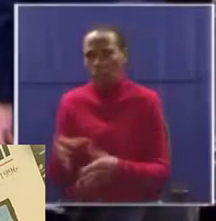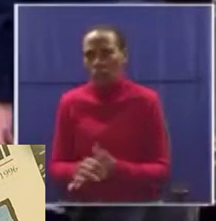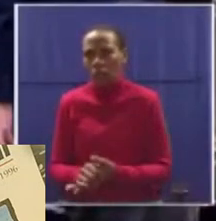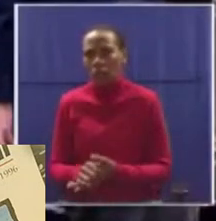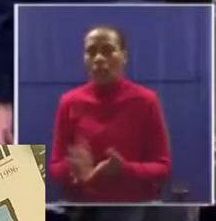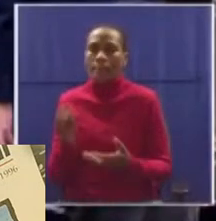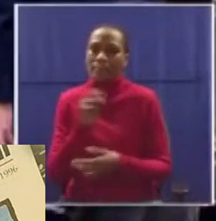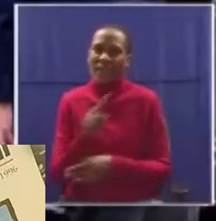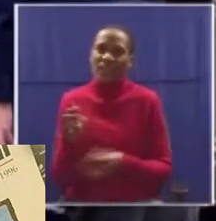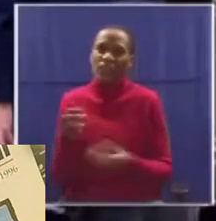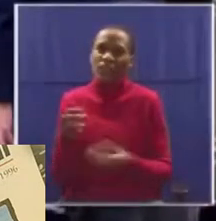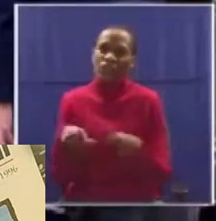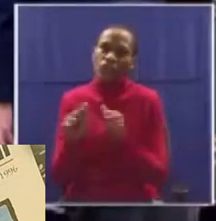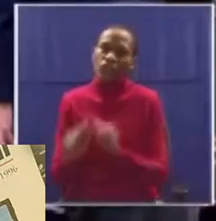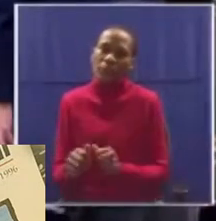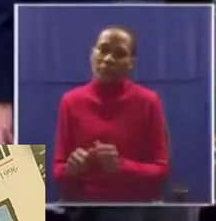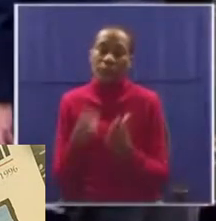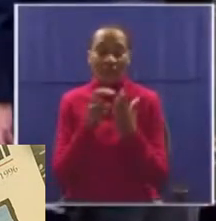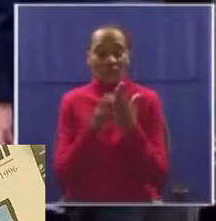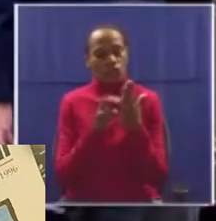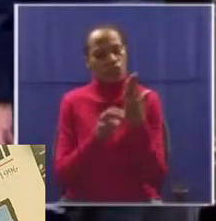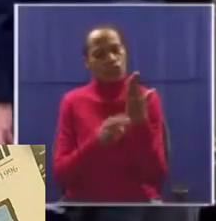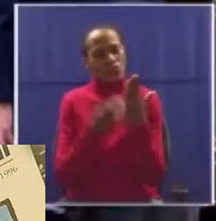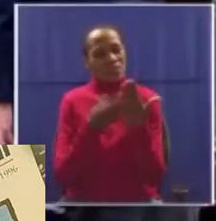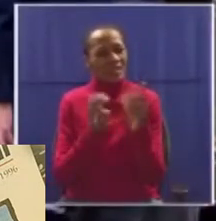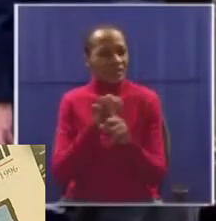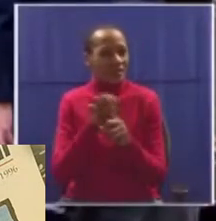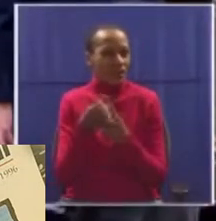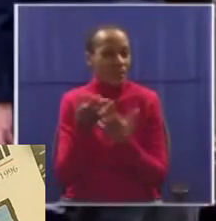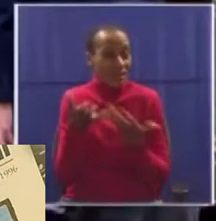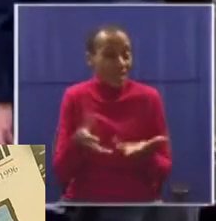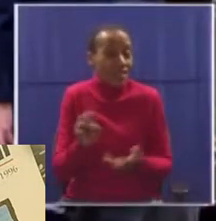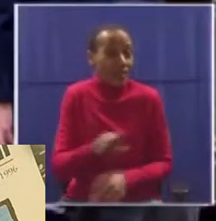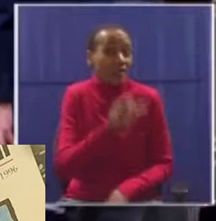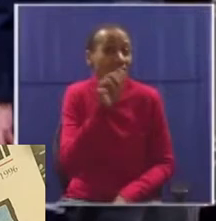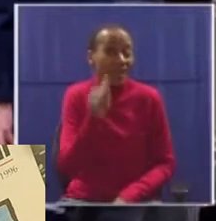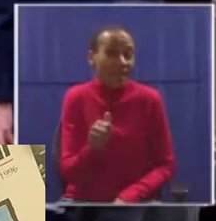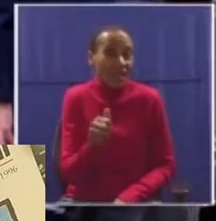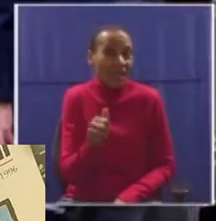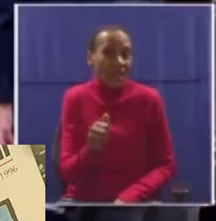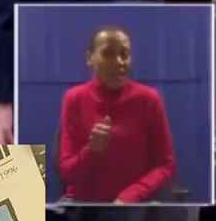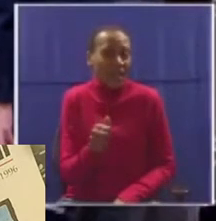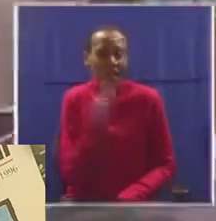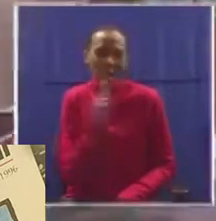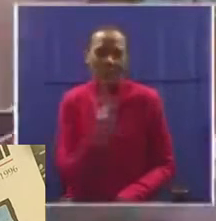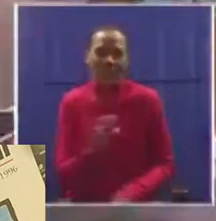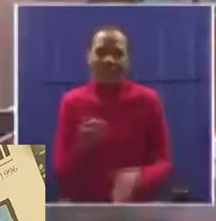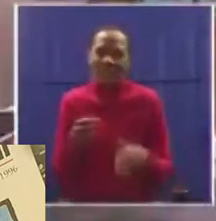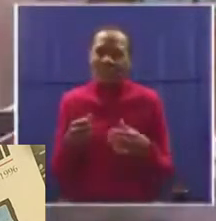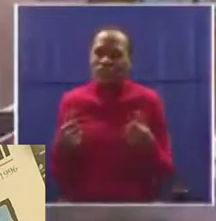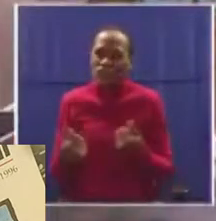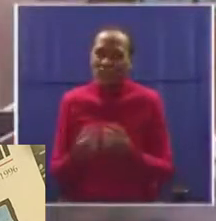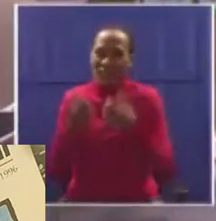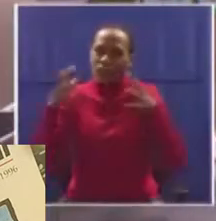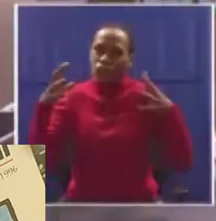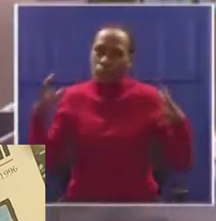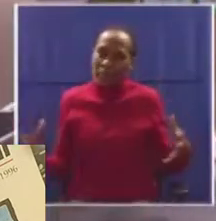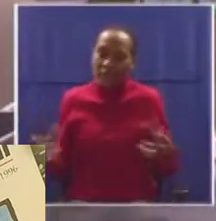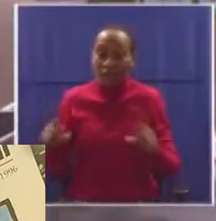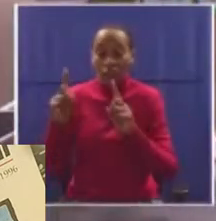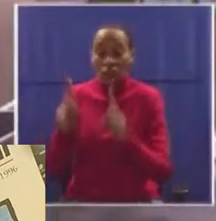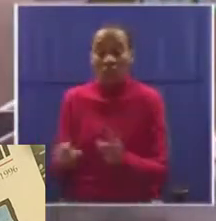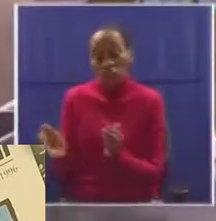but chairperson the regulatory environment in South Africa makes it extremely difficult for